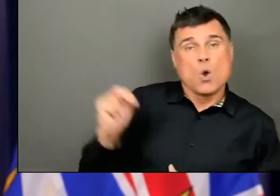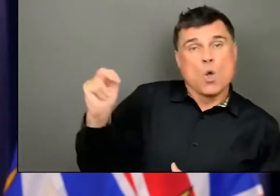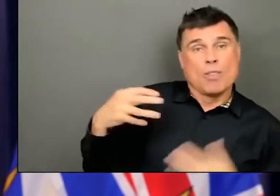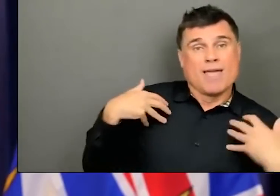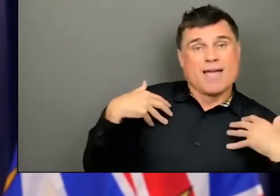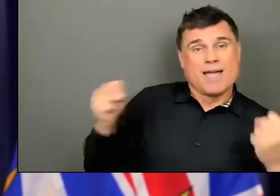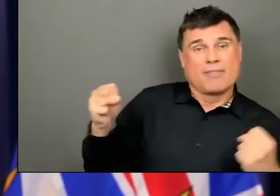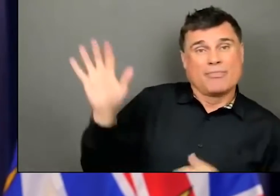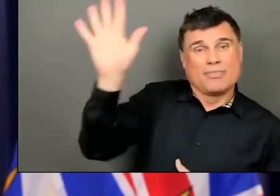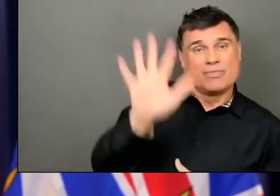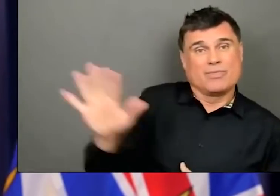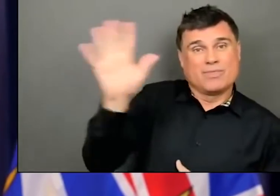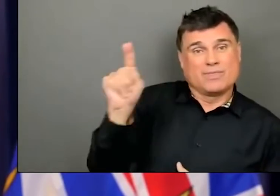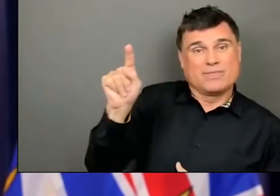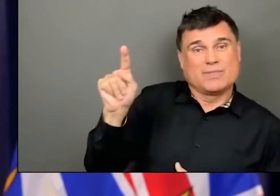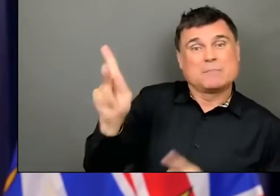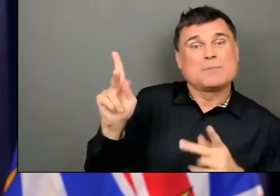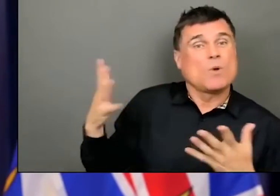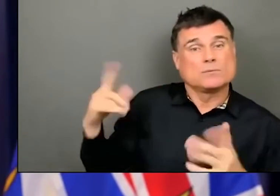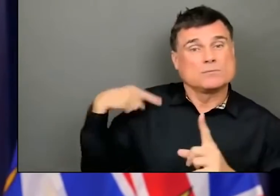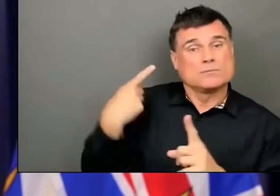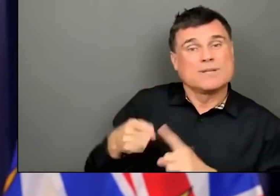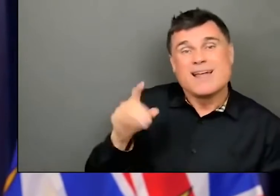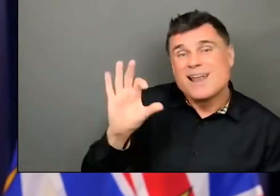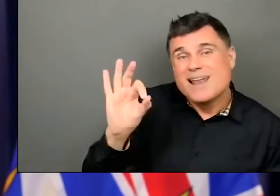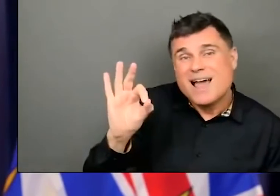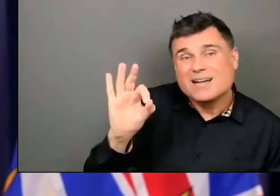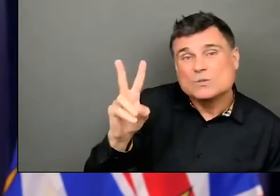authorities. That's 92 people, all